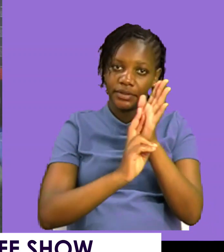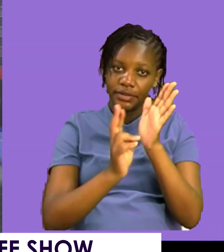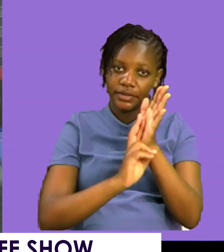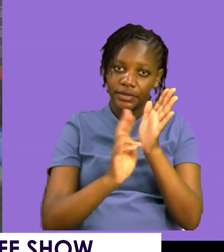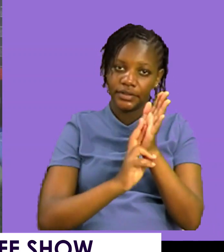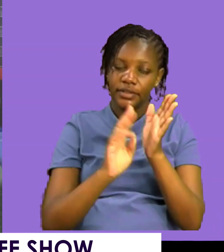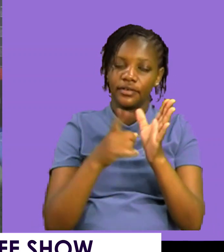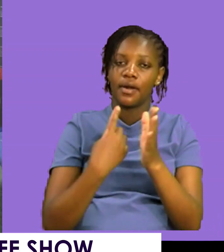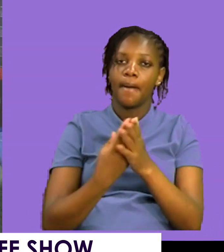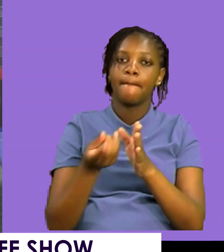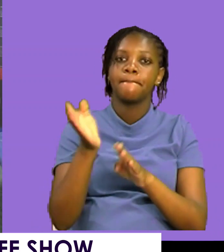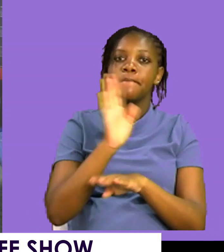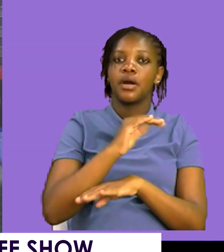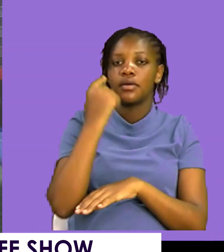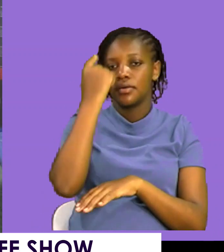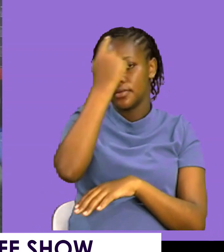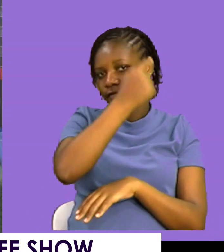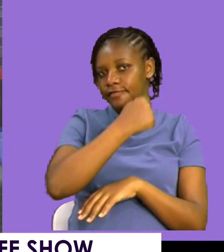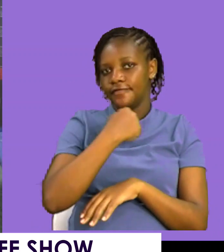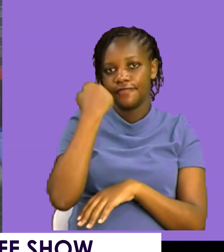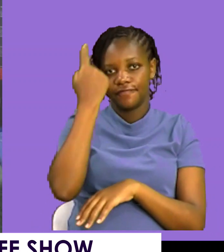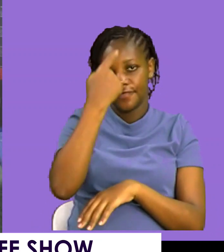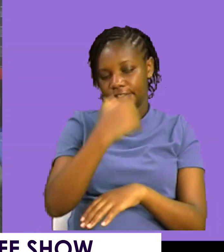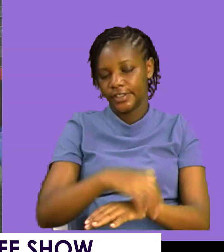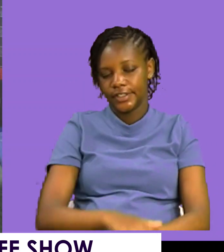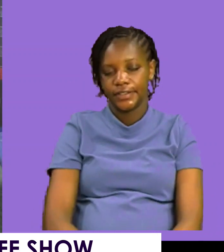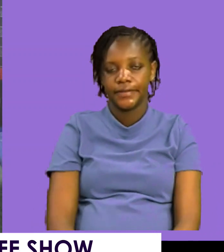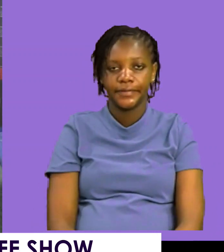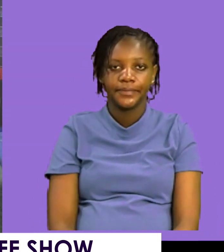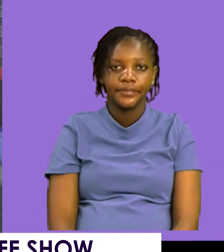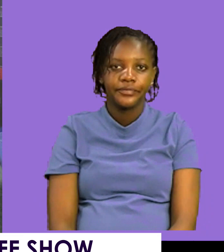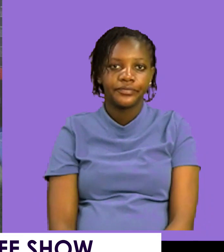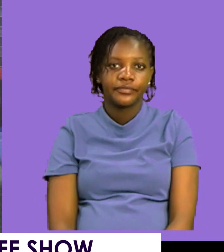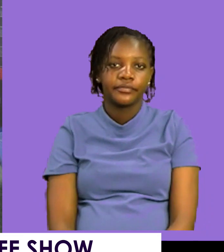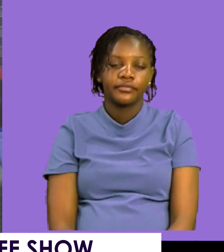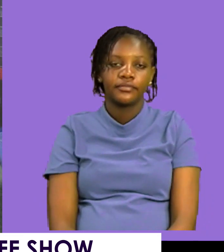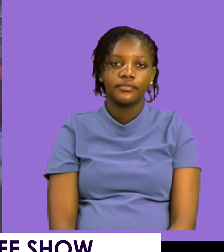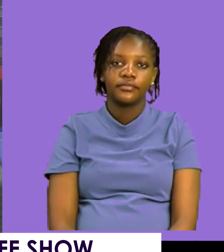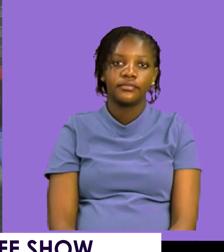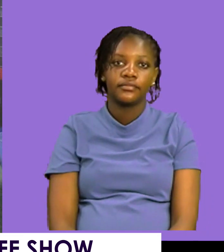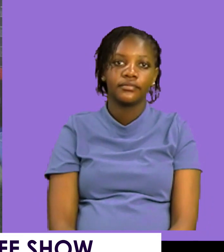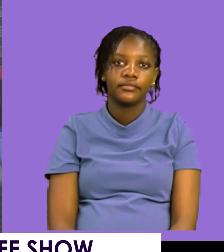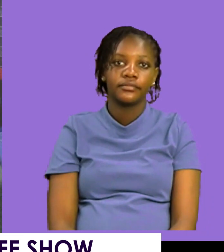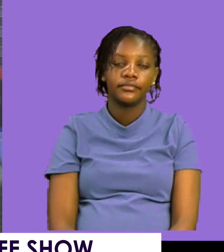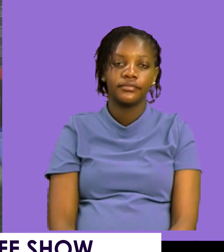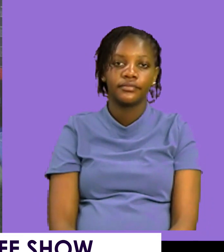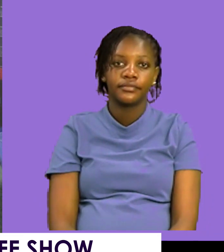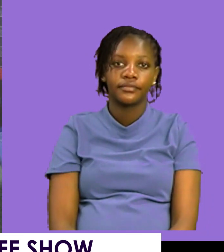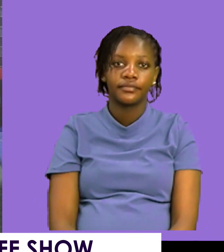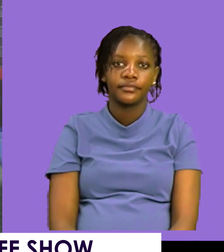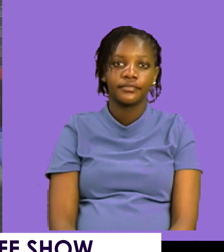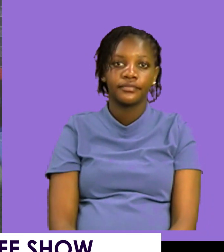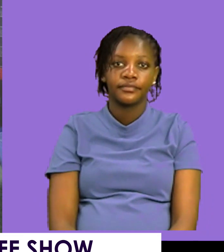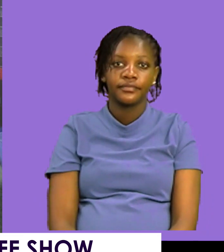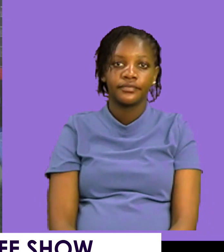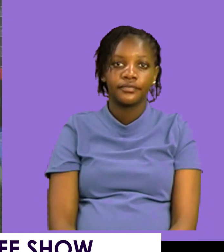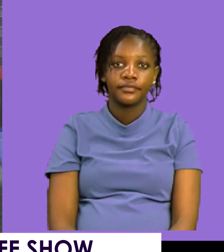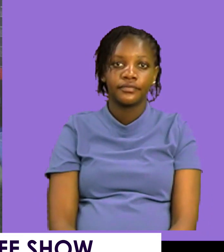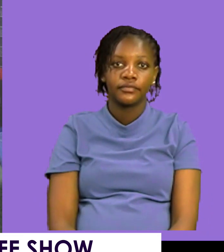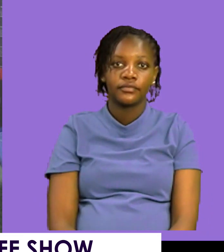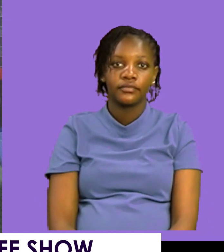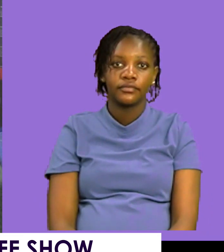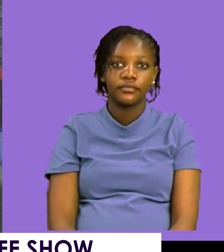them again back to your face. Touch your face again, touch your face. This is